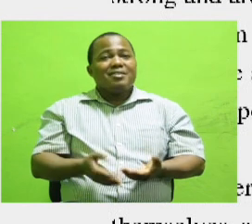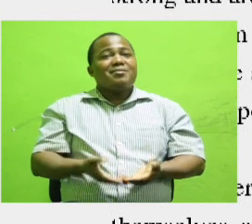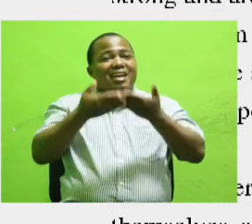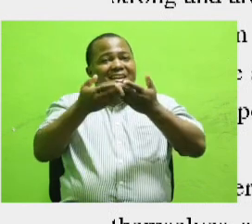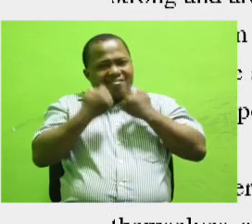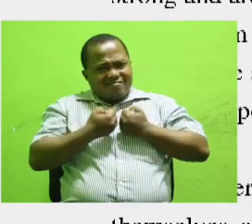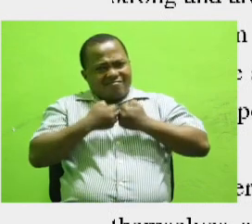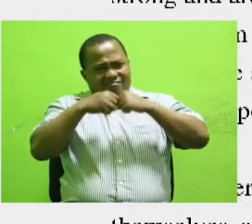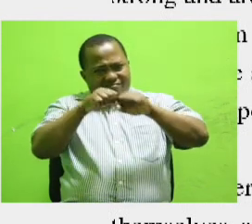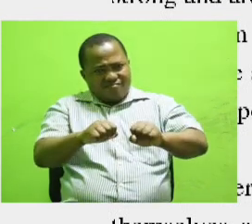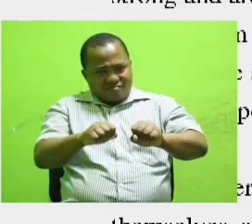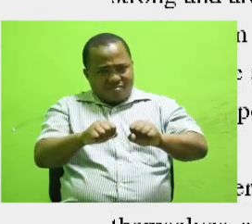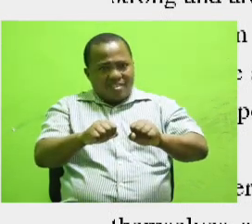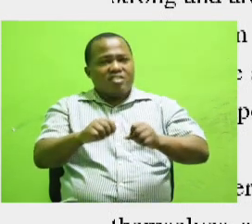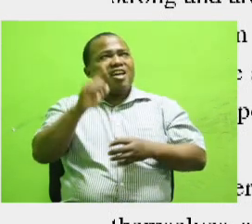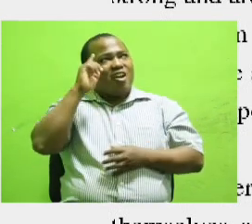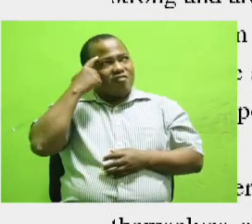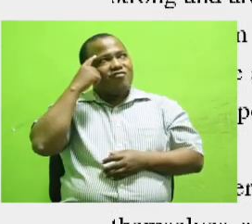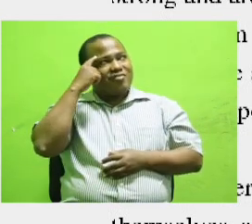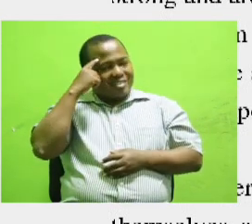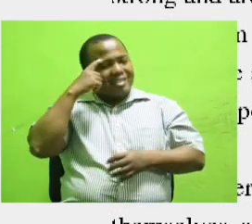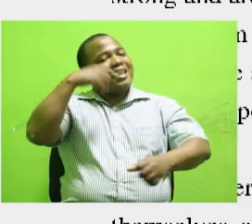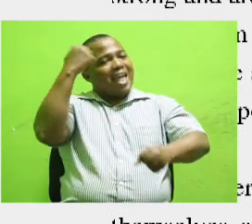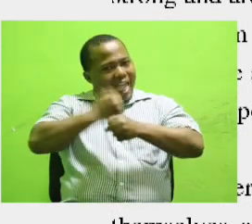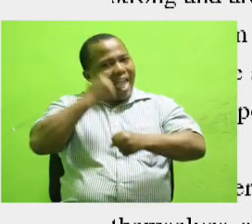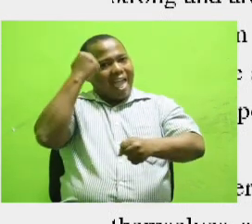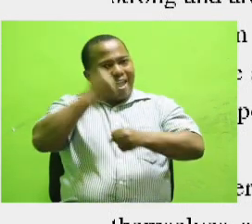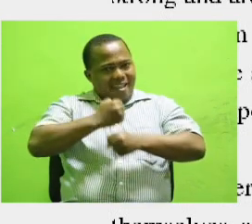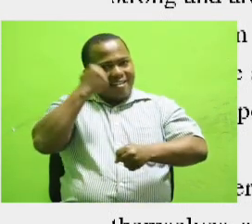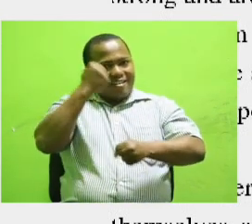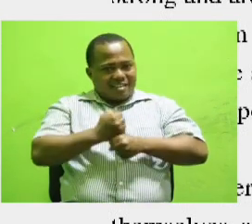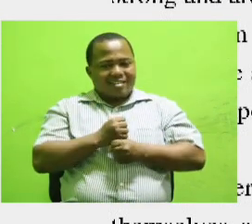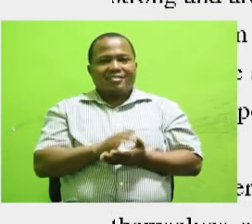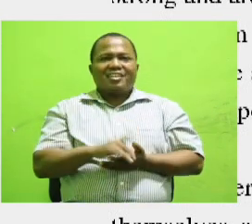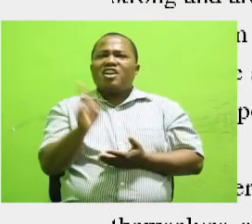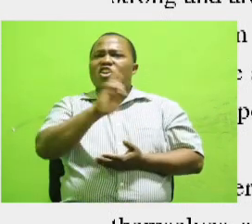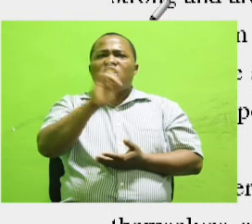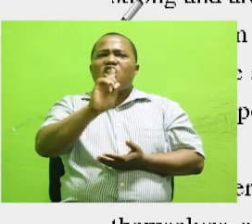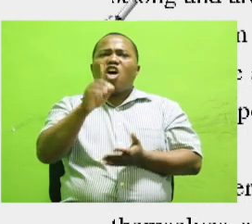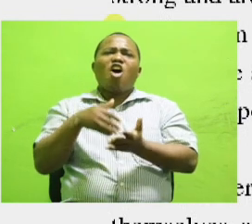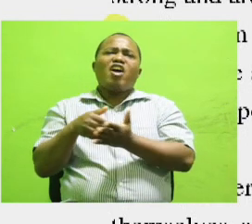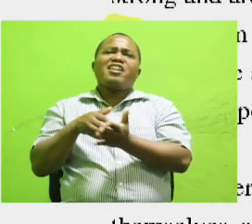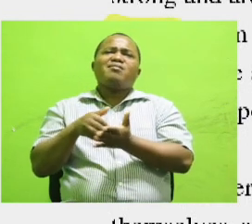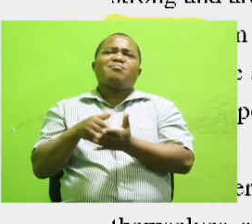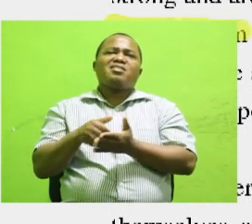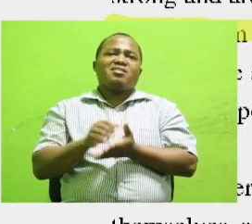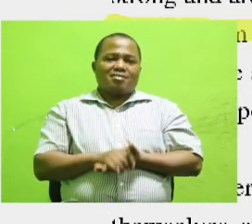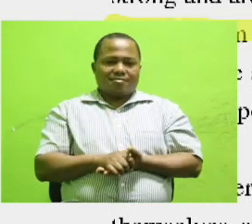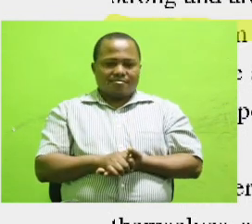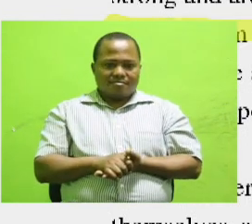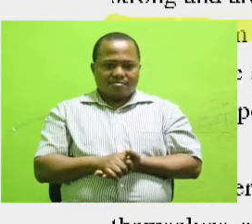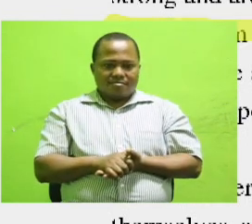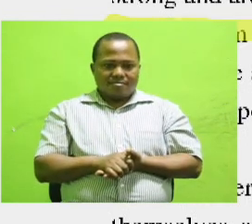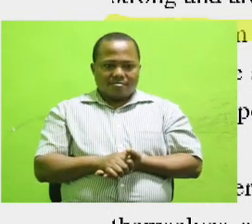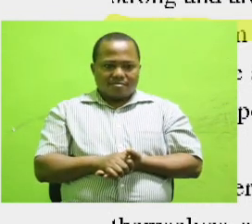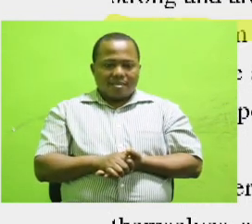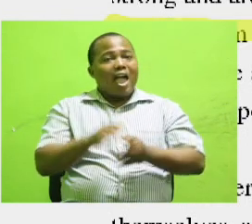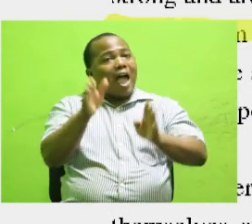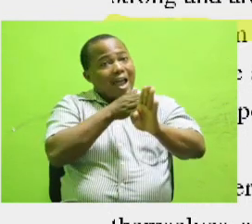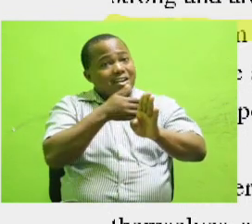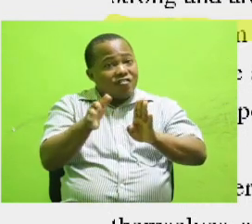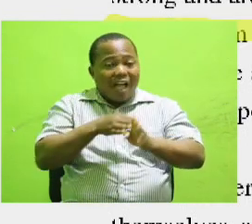feel anxious, could cause them to feel depressed. Advise them on a balanced diet. As I